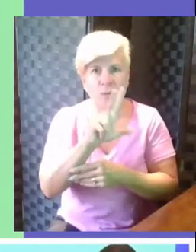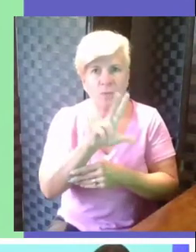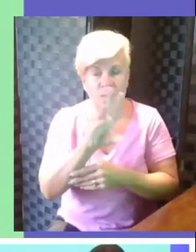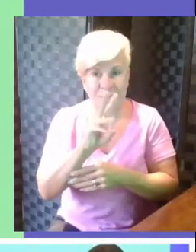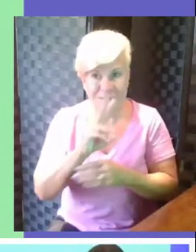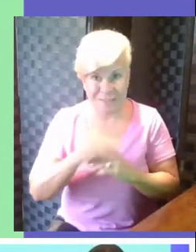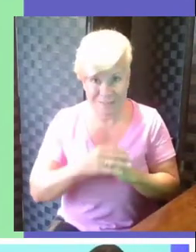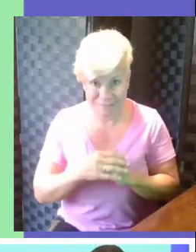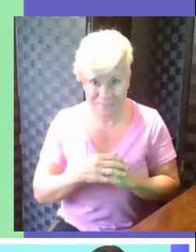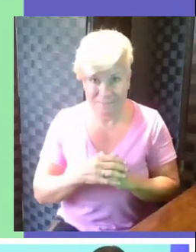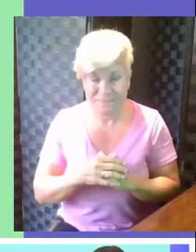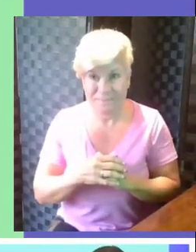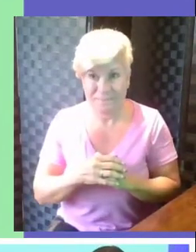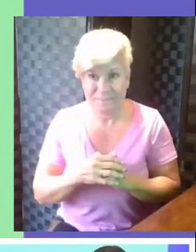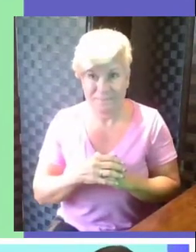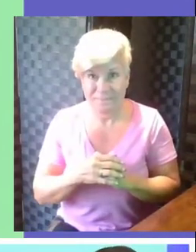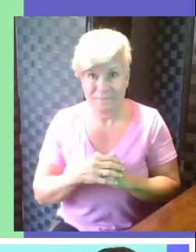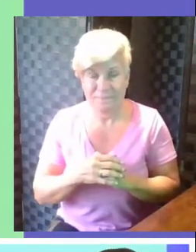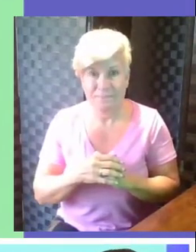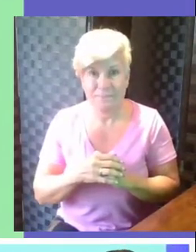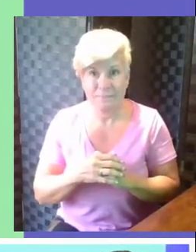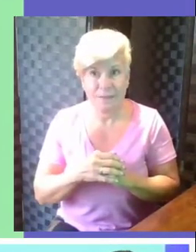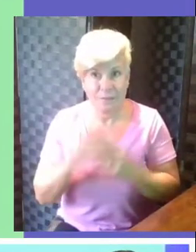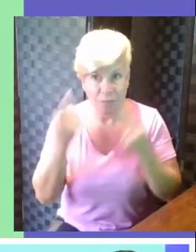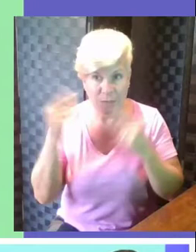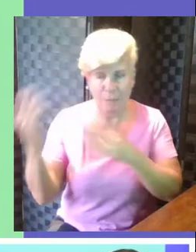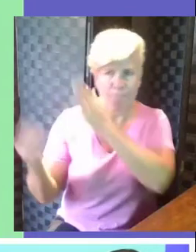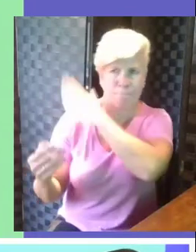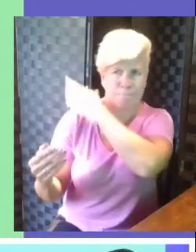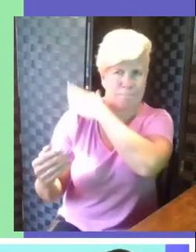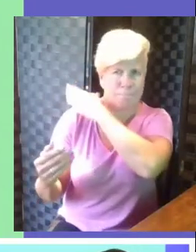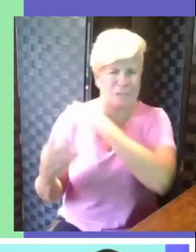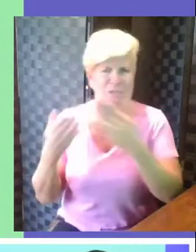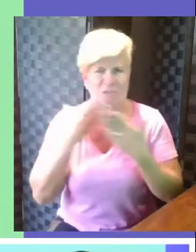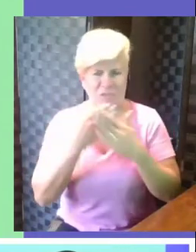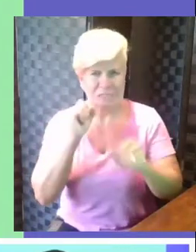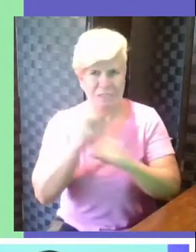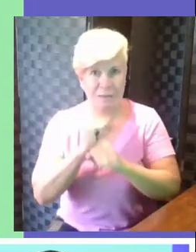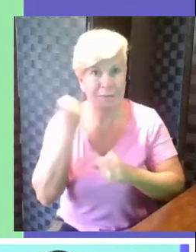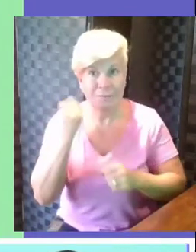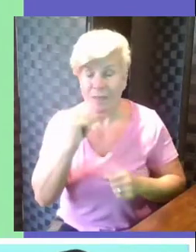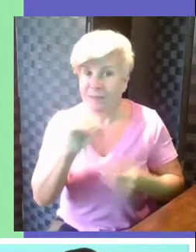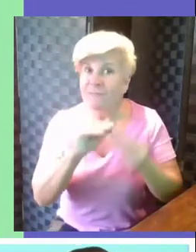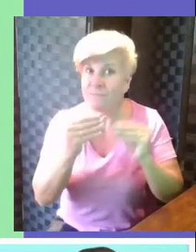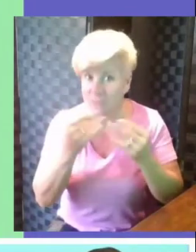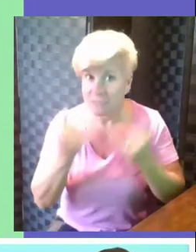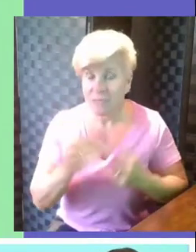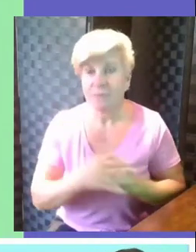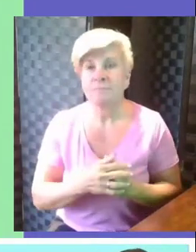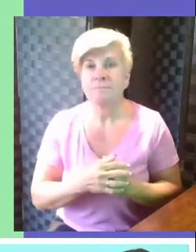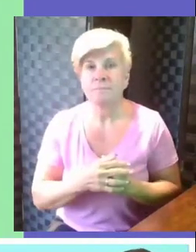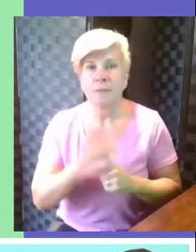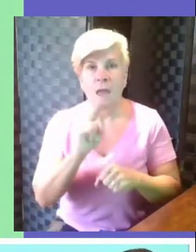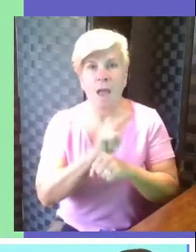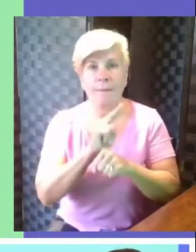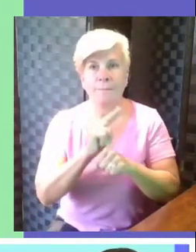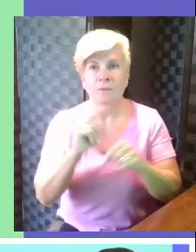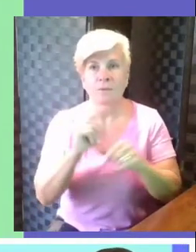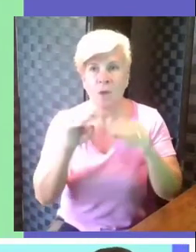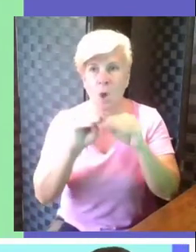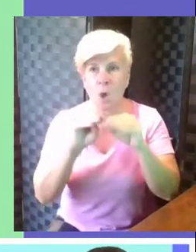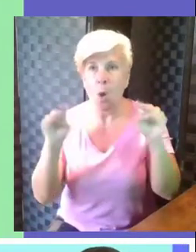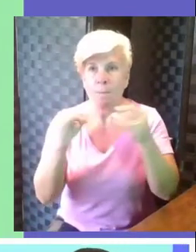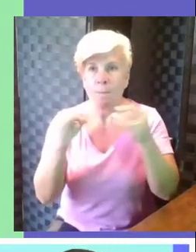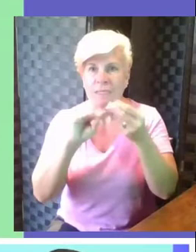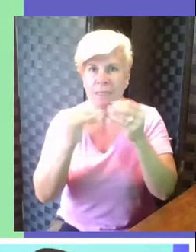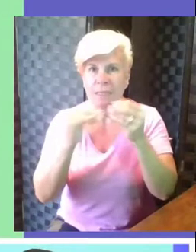minus 236. If you did, give yourself a nice big pat on the back. If not, let's fix that now. I'm going to use an open number line to